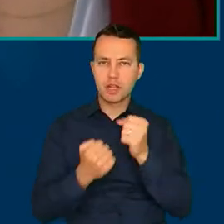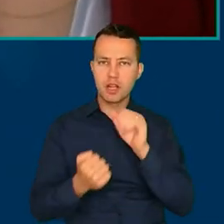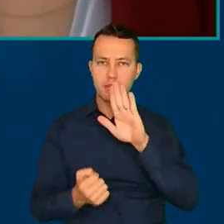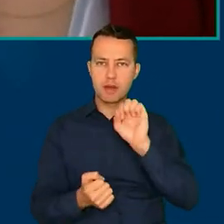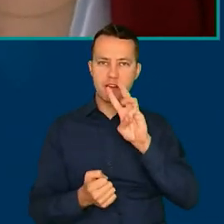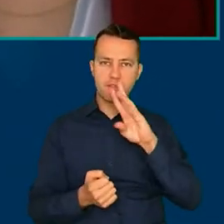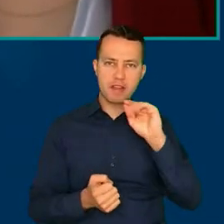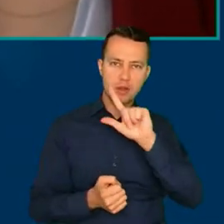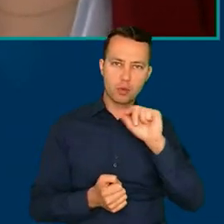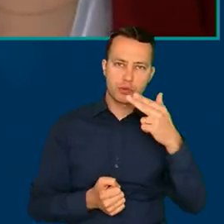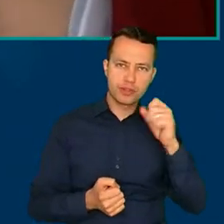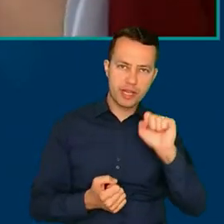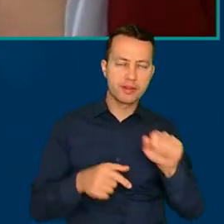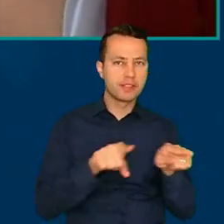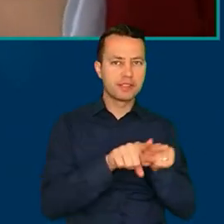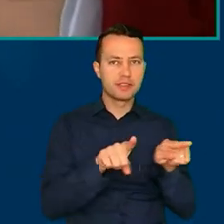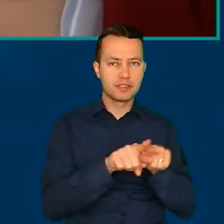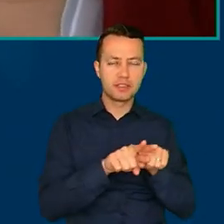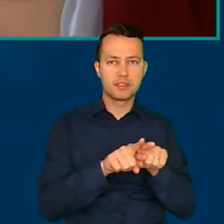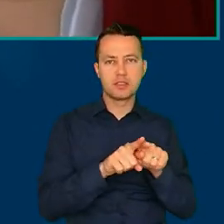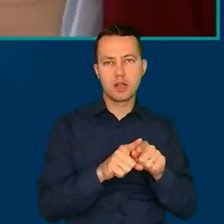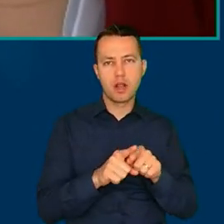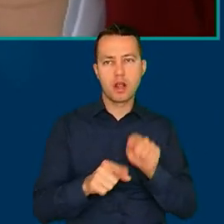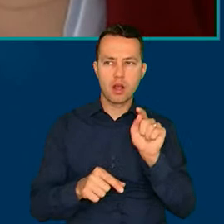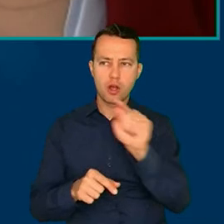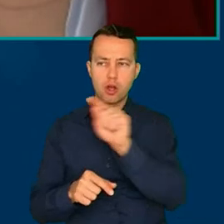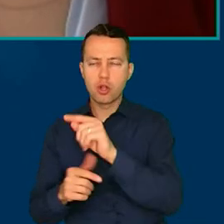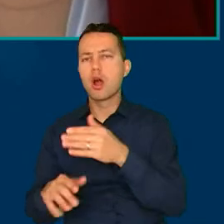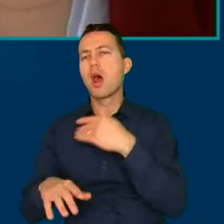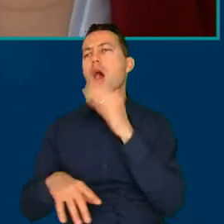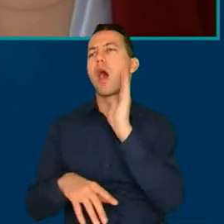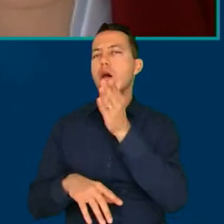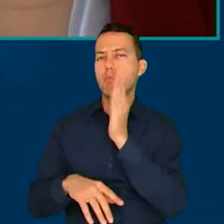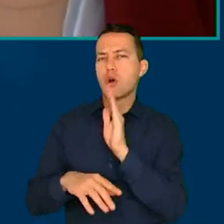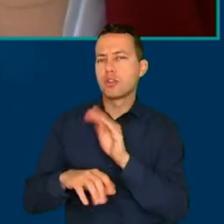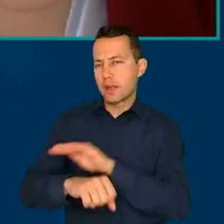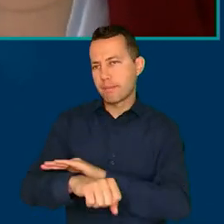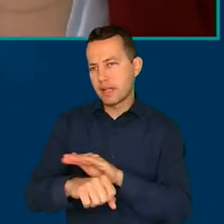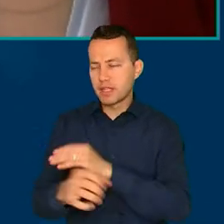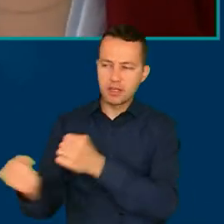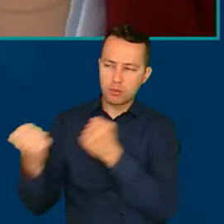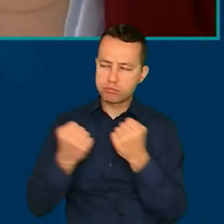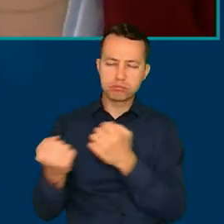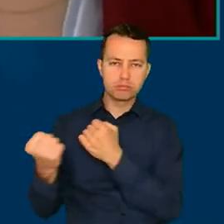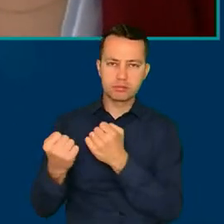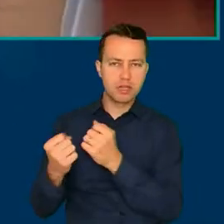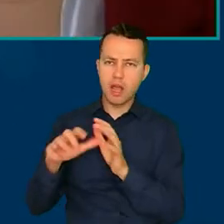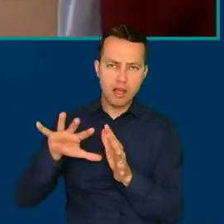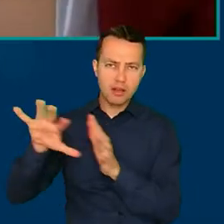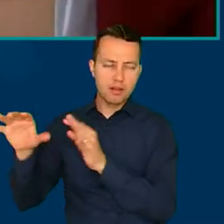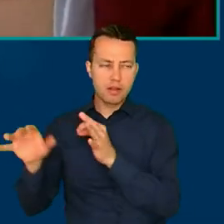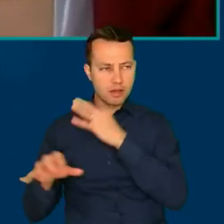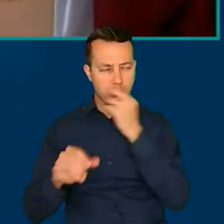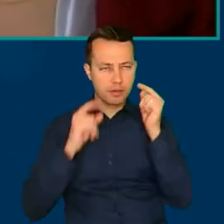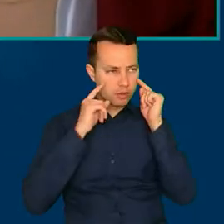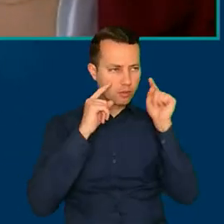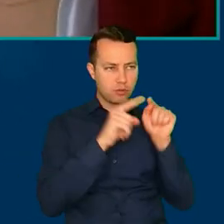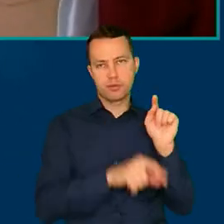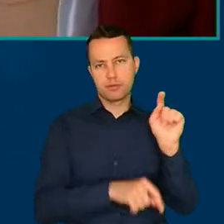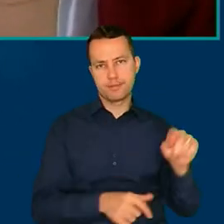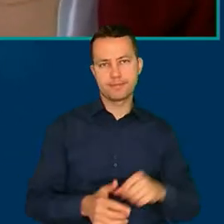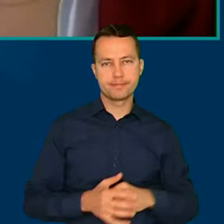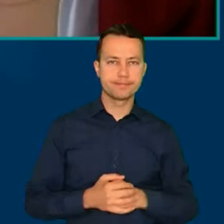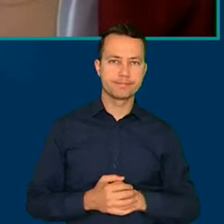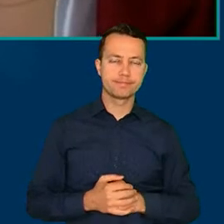because this is not an exact science. It will be a judgment call by companies a lot of the time. It could change as context changes. So it's important to do